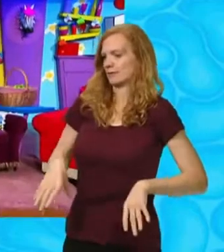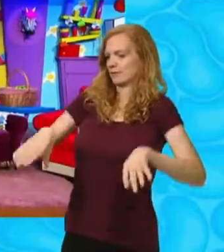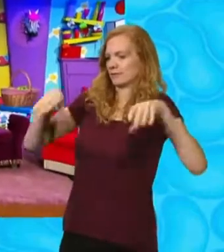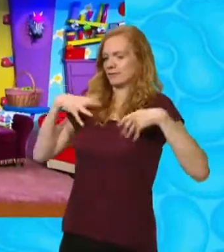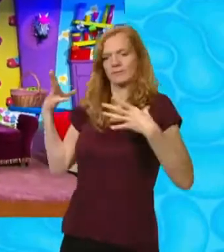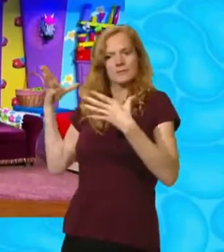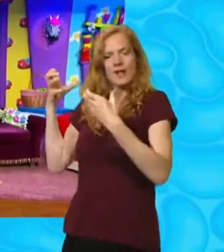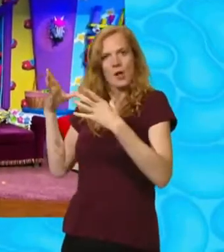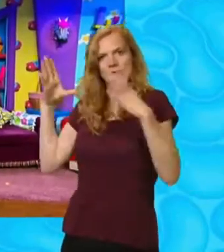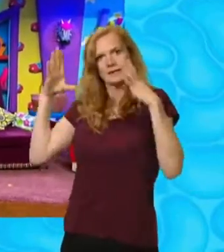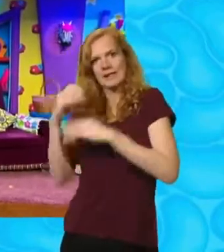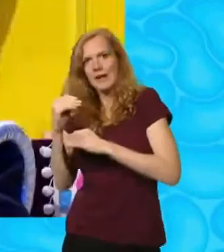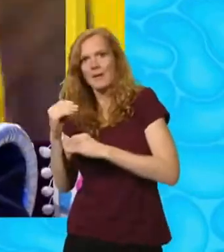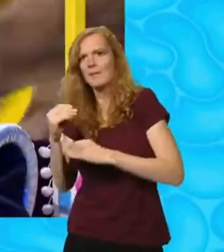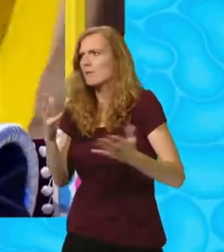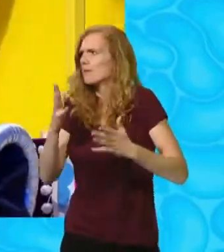blanket and pillow.